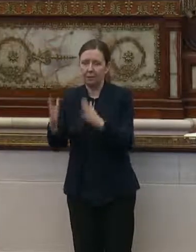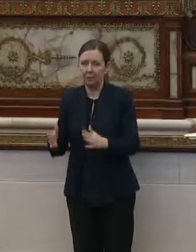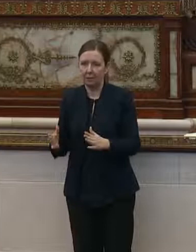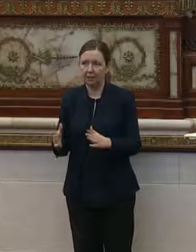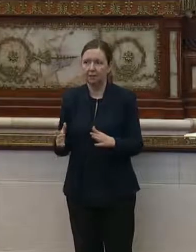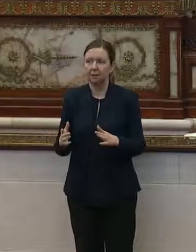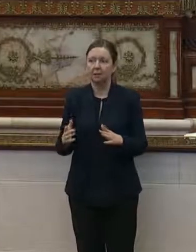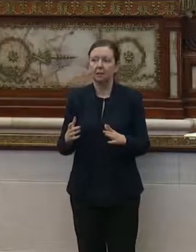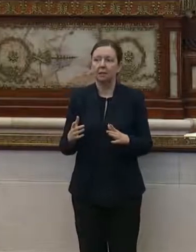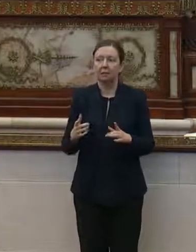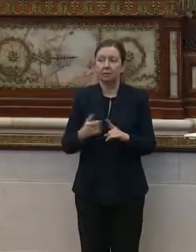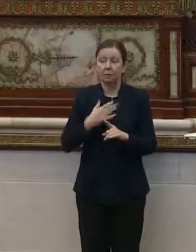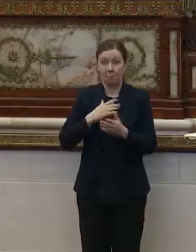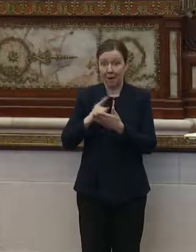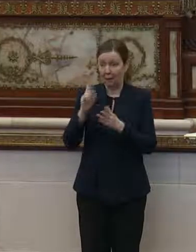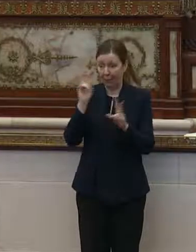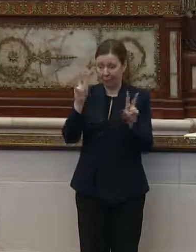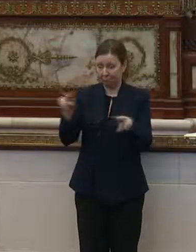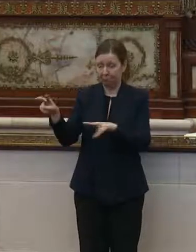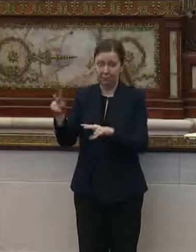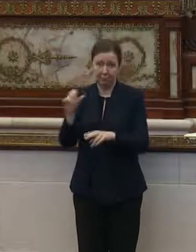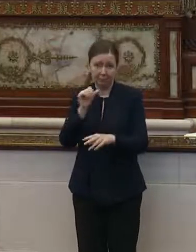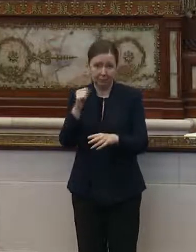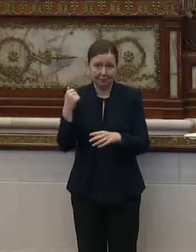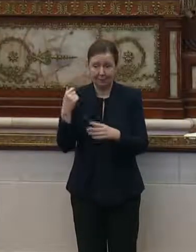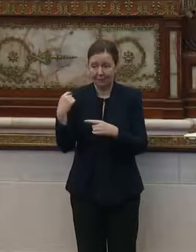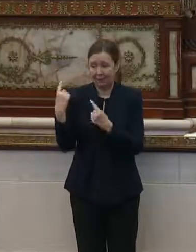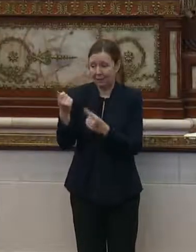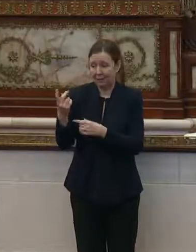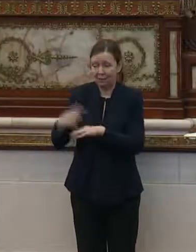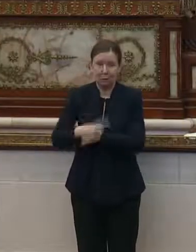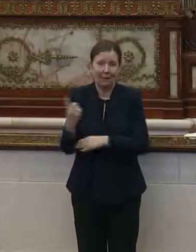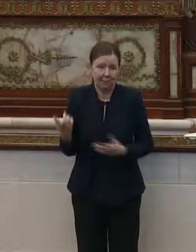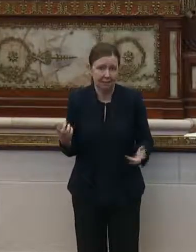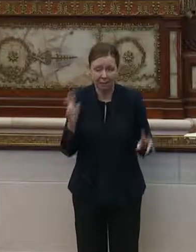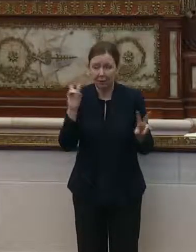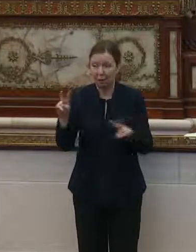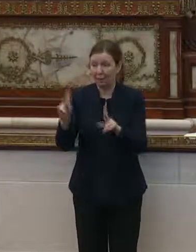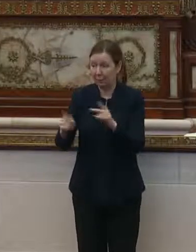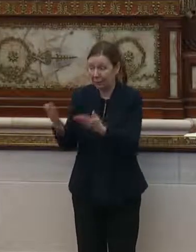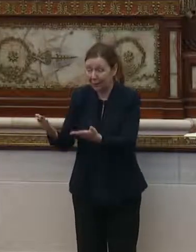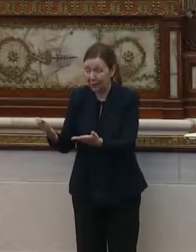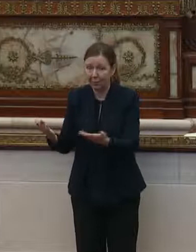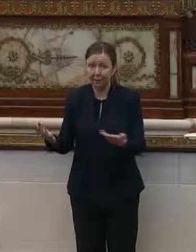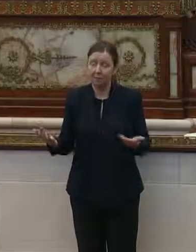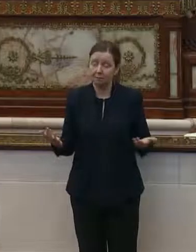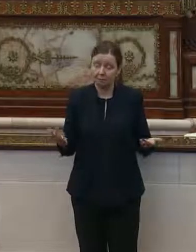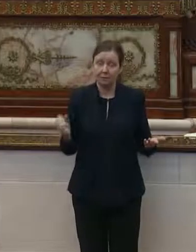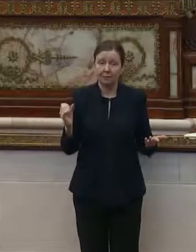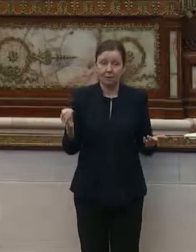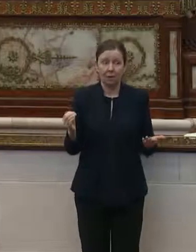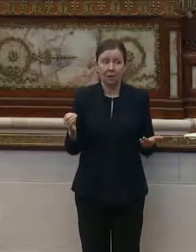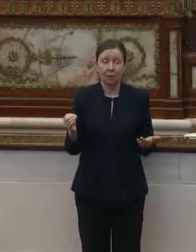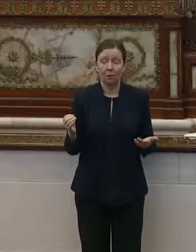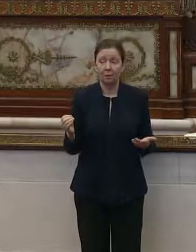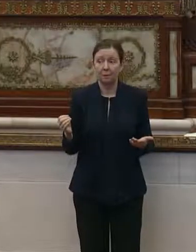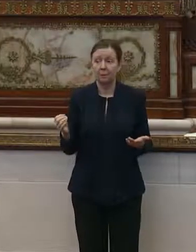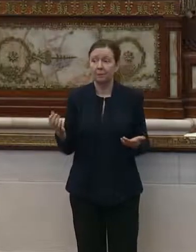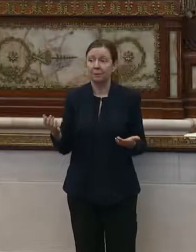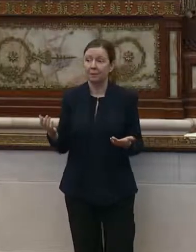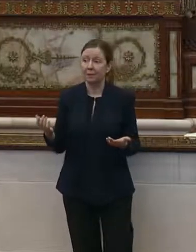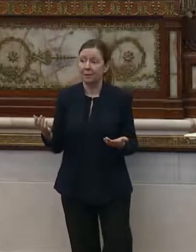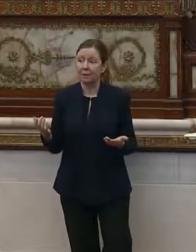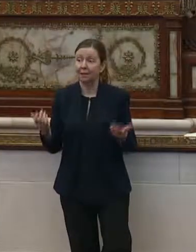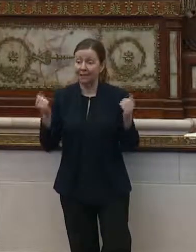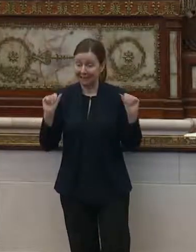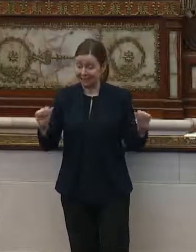over at the convention center in the past couple of days and just looking at people there. And so even the